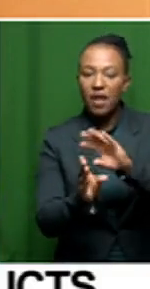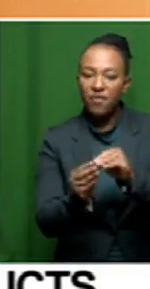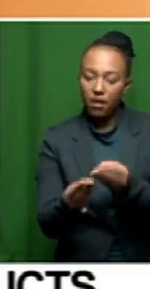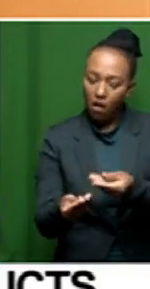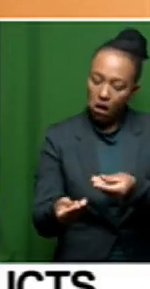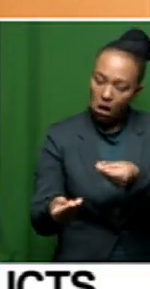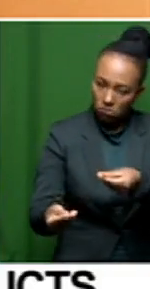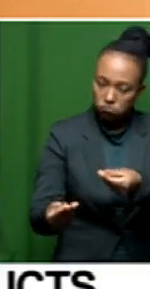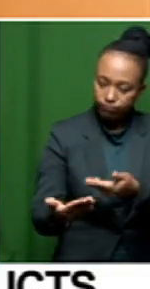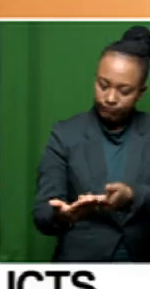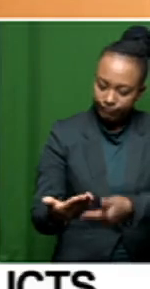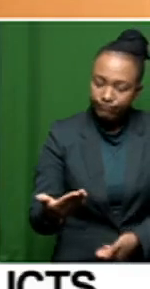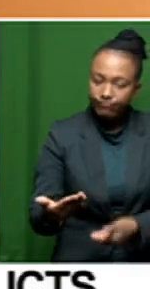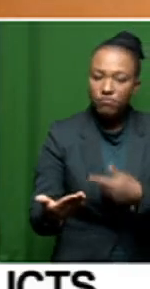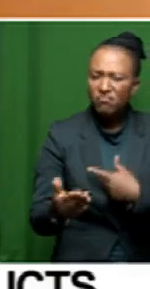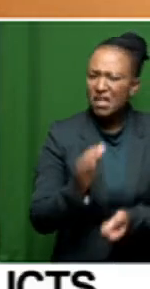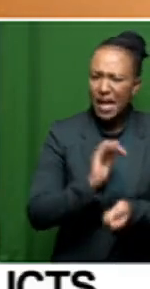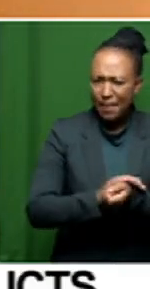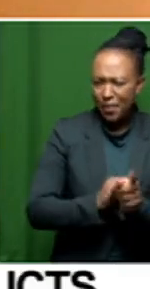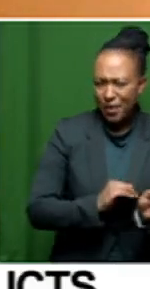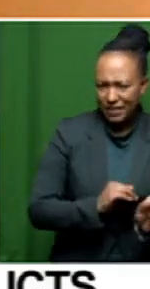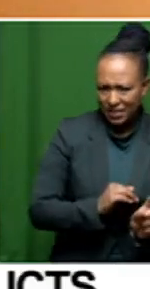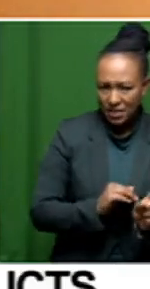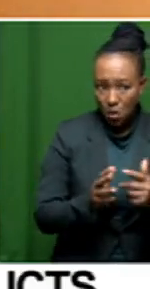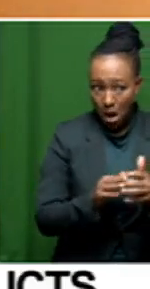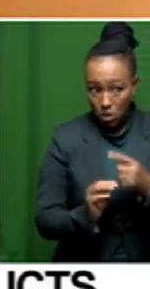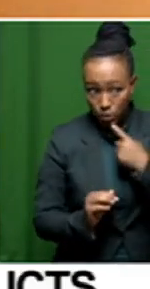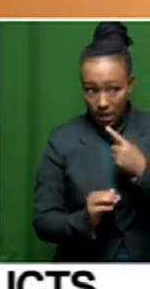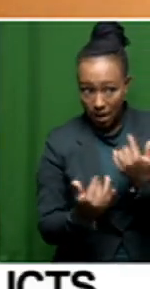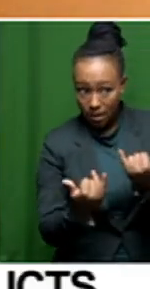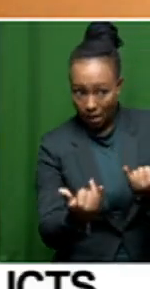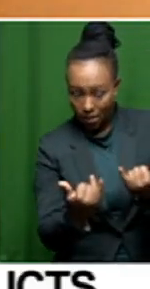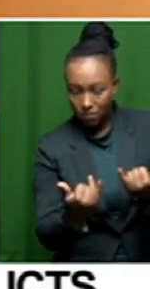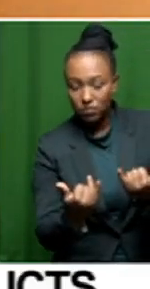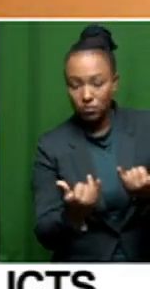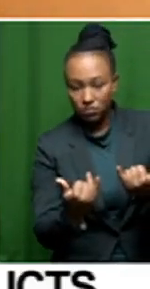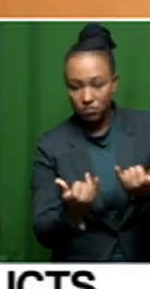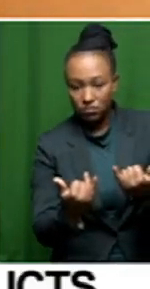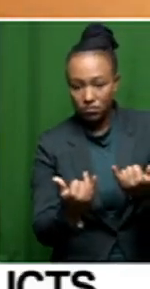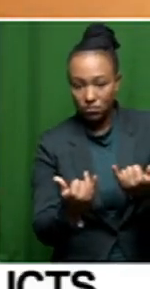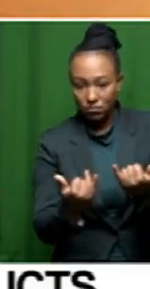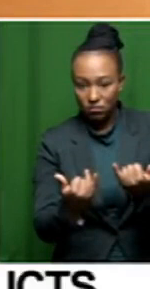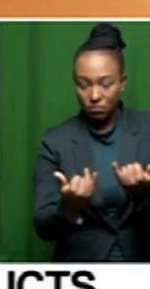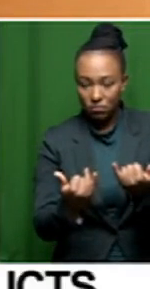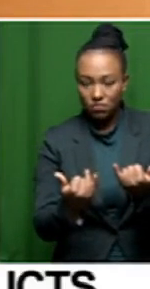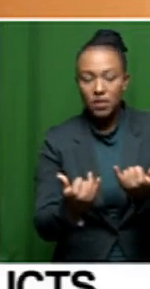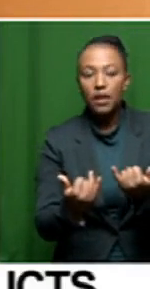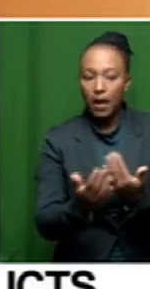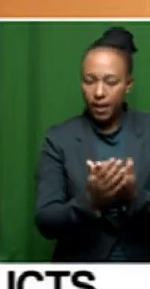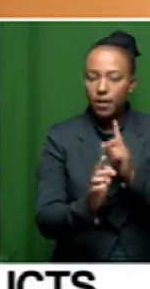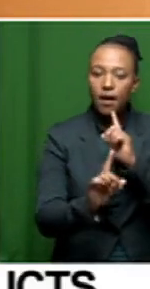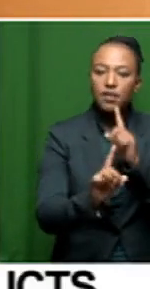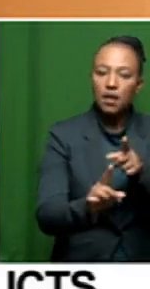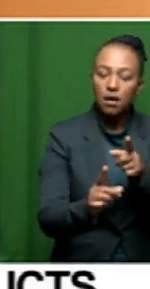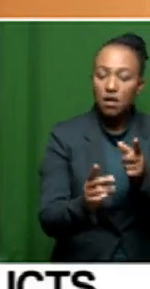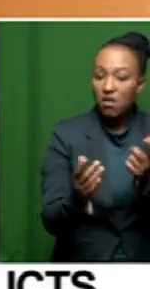is happening and what we are saying right now. Then it's whereby I can answer you.